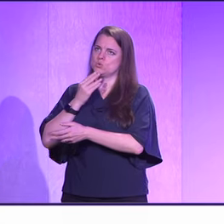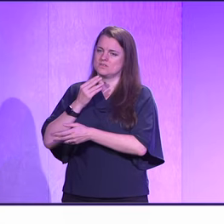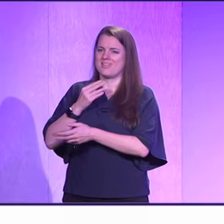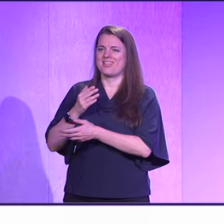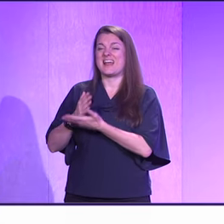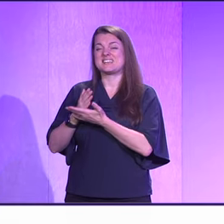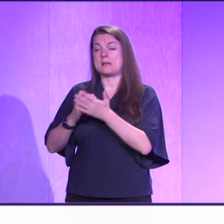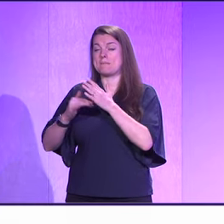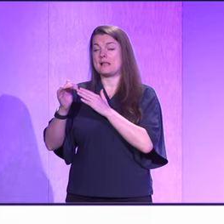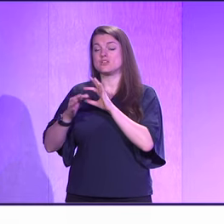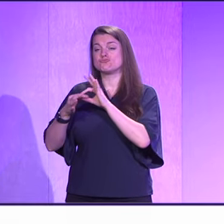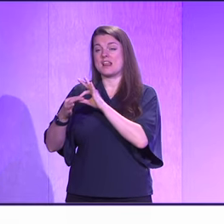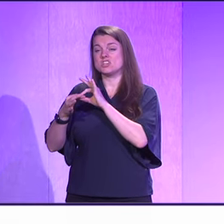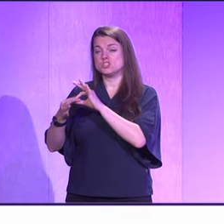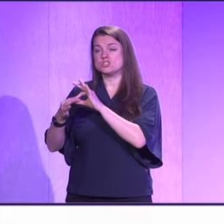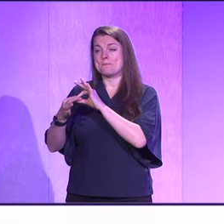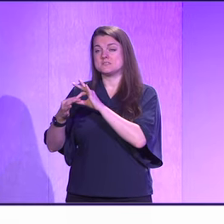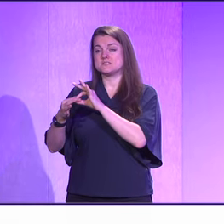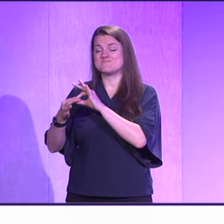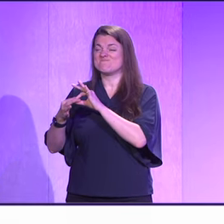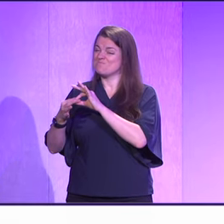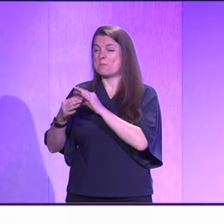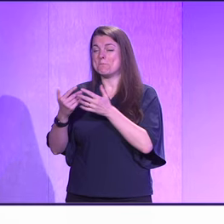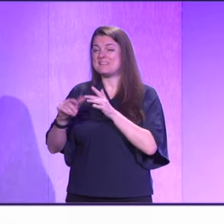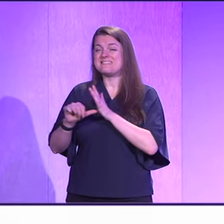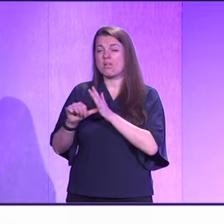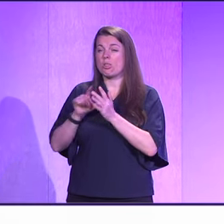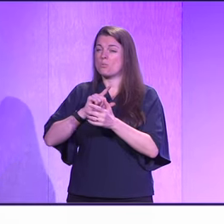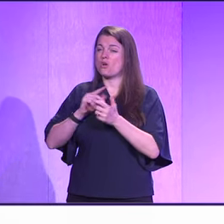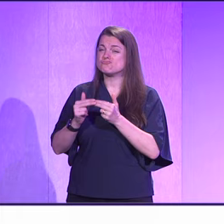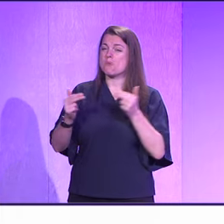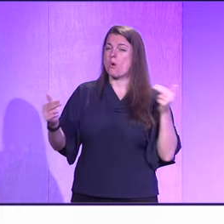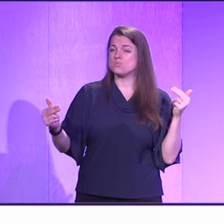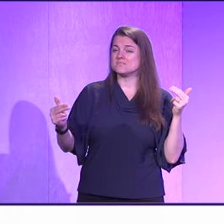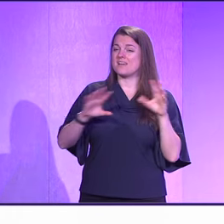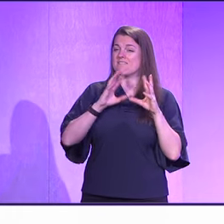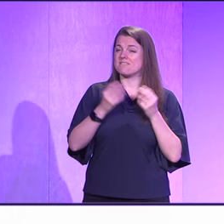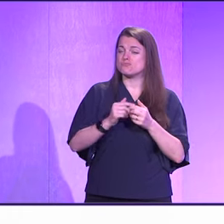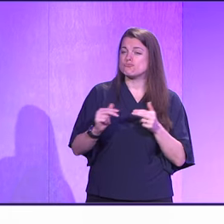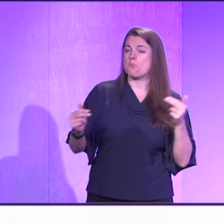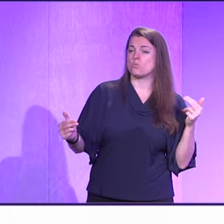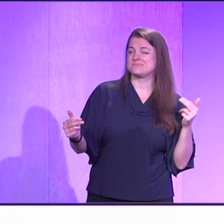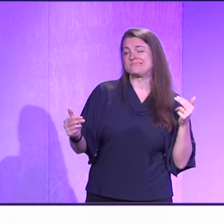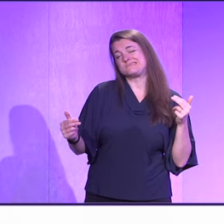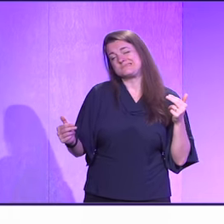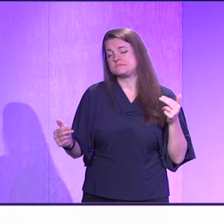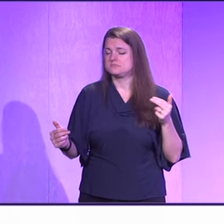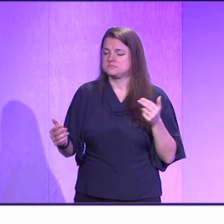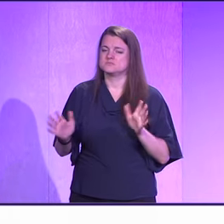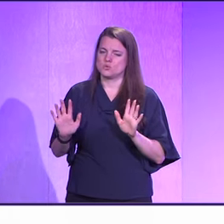with people in this organization have been hurt by that lack of contact. They just have.